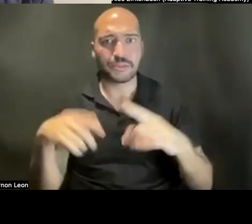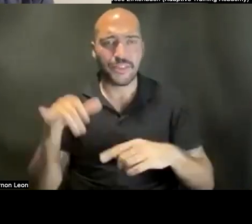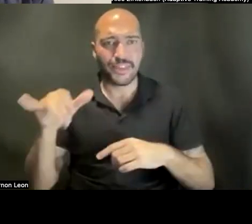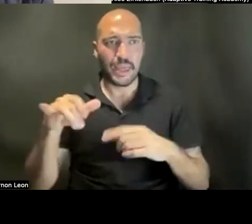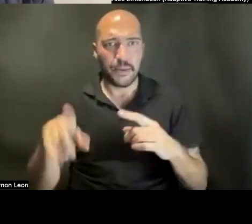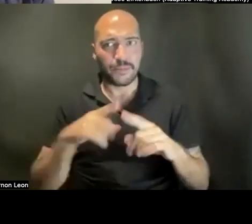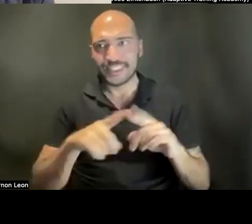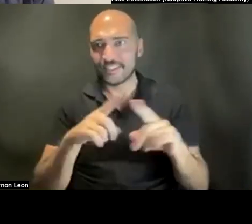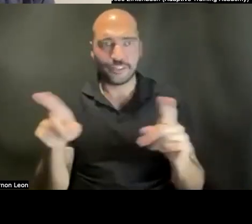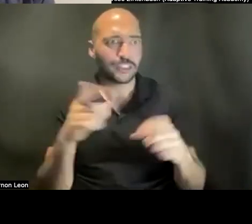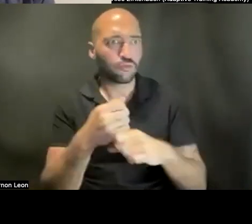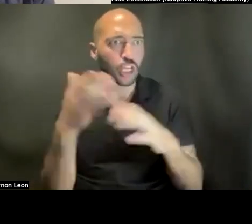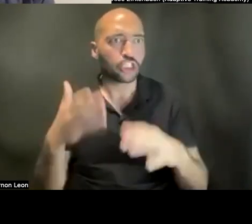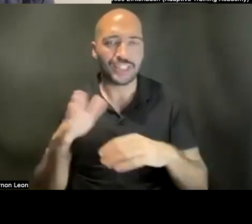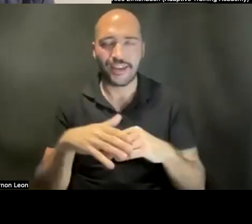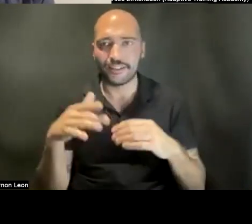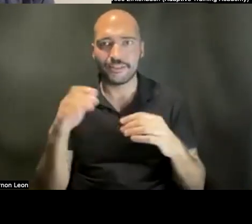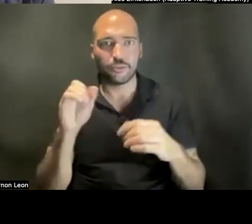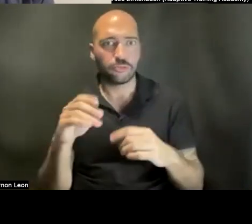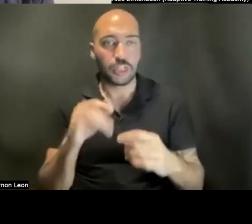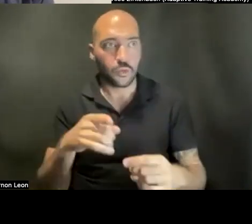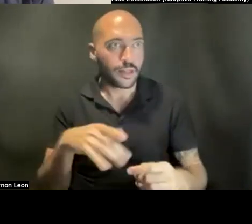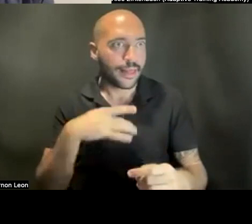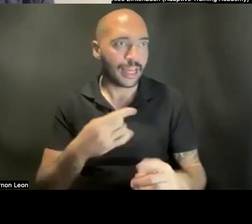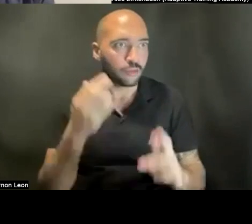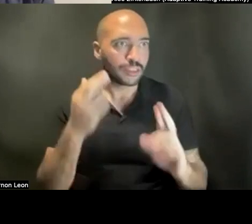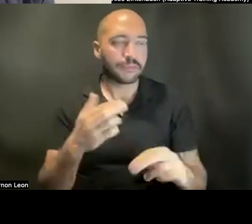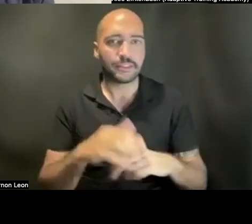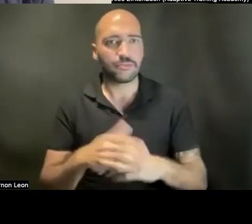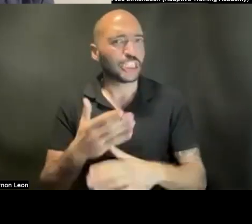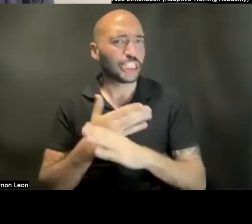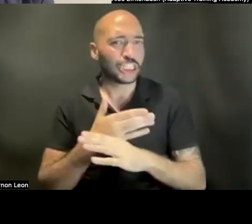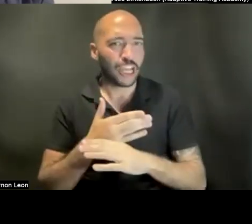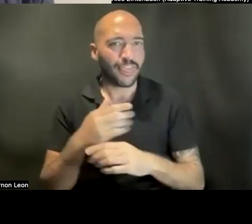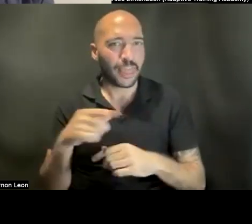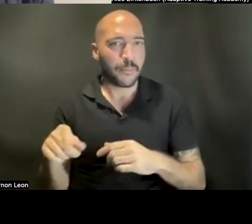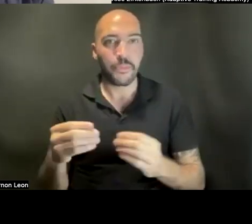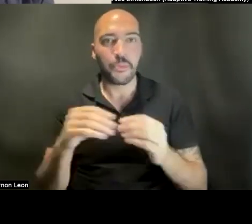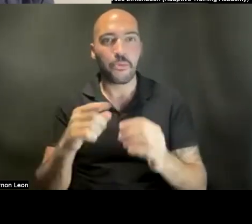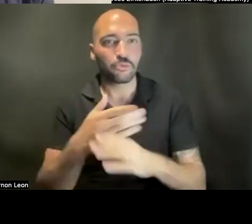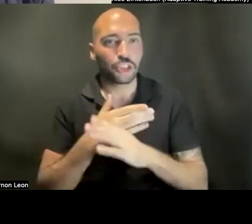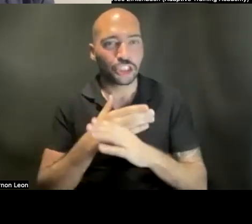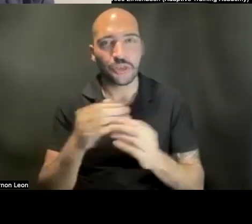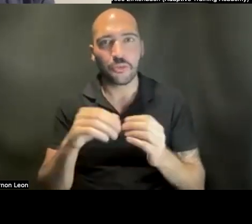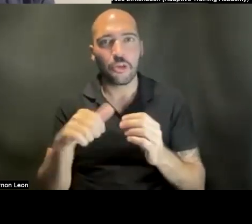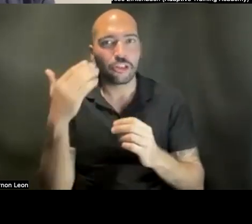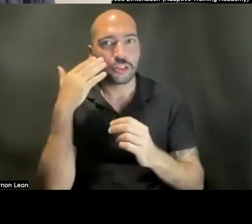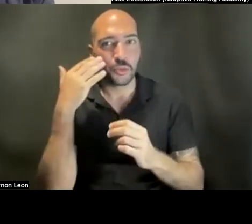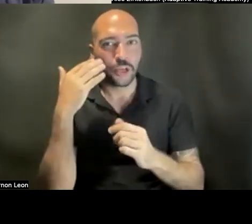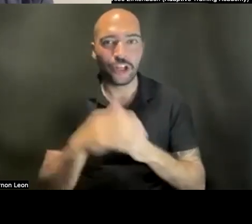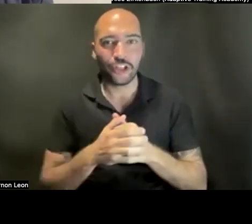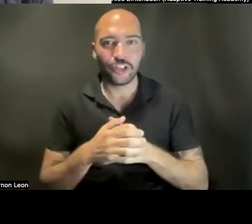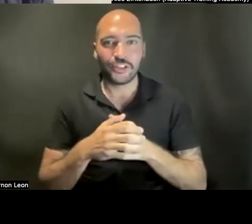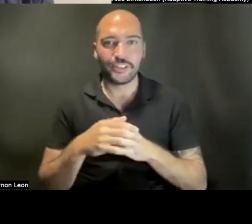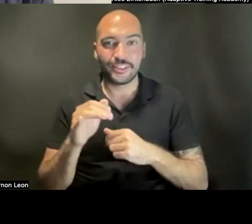content creators that you have found and that you respect, share that. The more you share, the more others are aware.